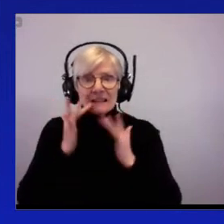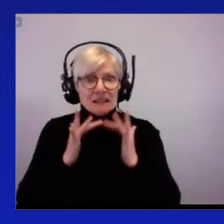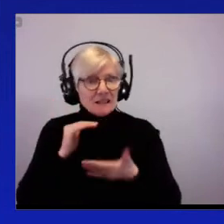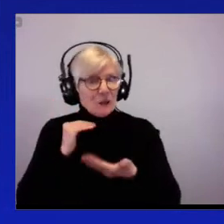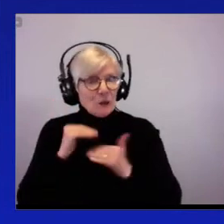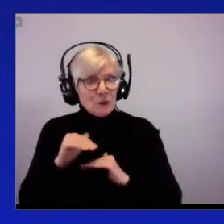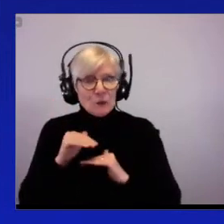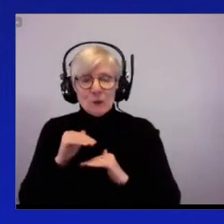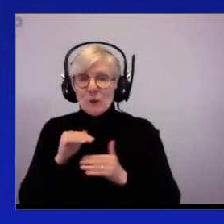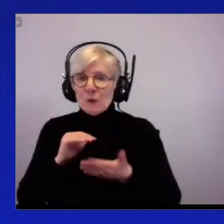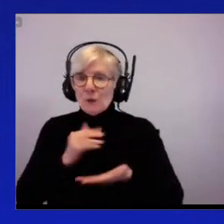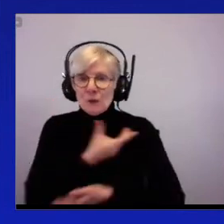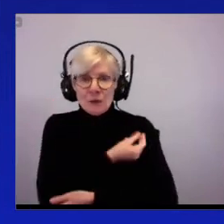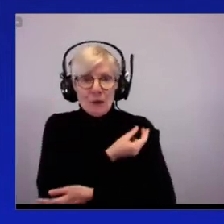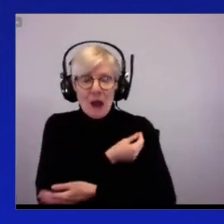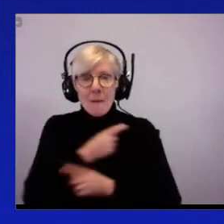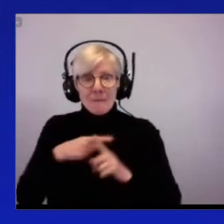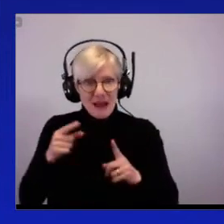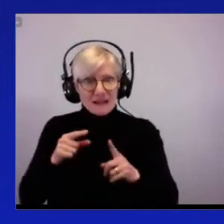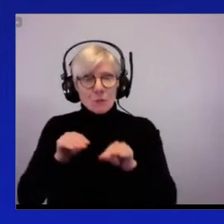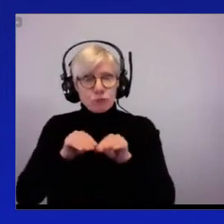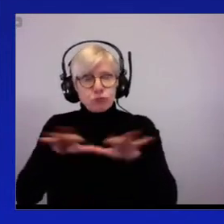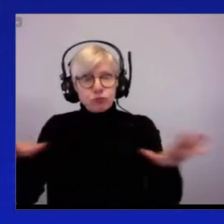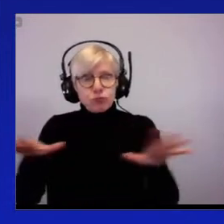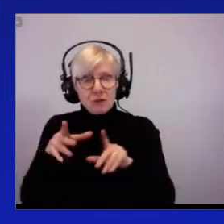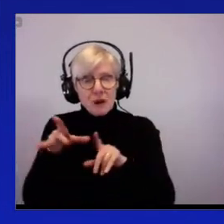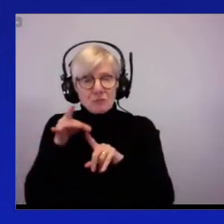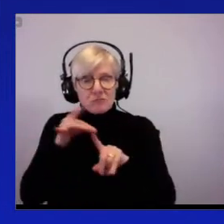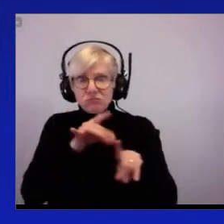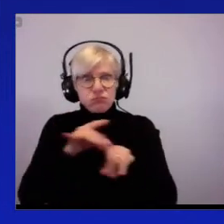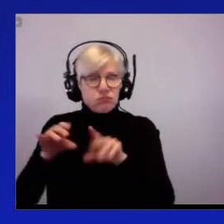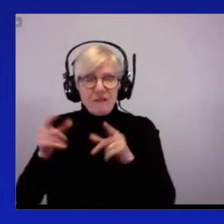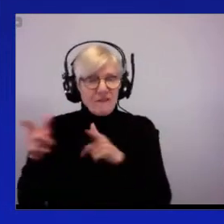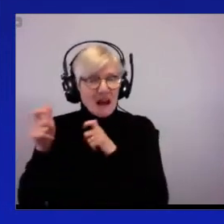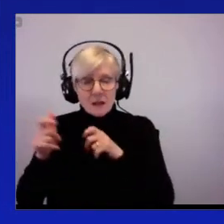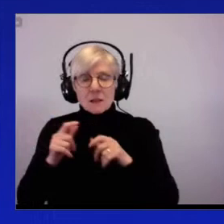and high community transmission, that we look at